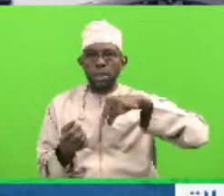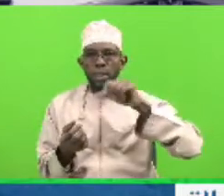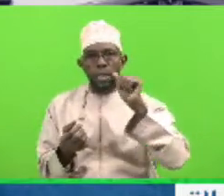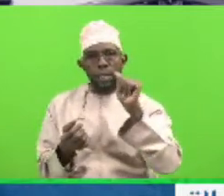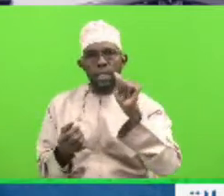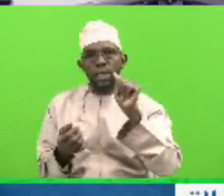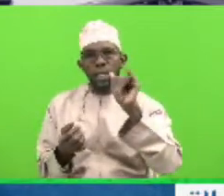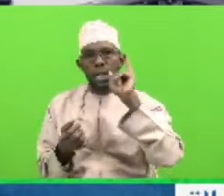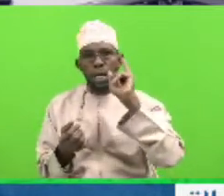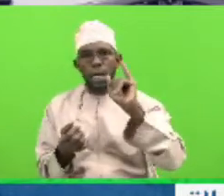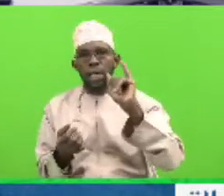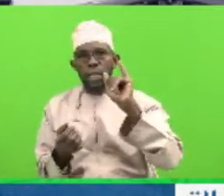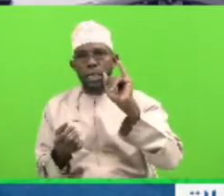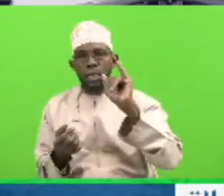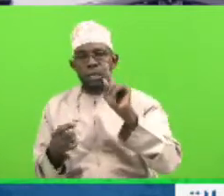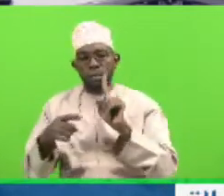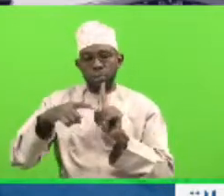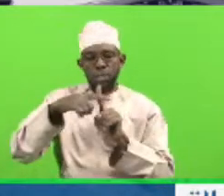LGBTQAI plus.